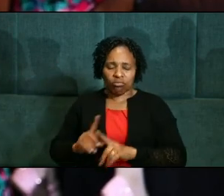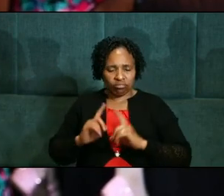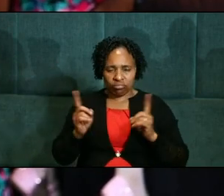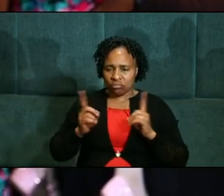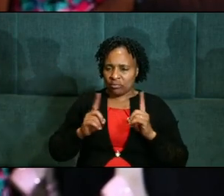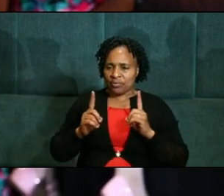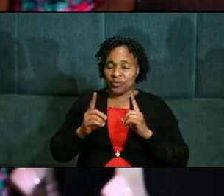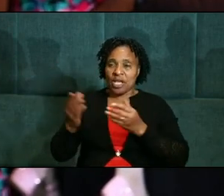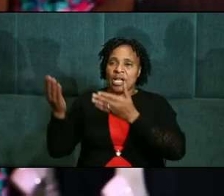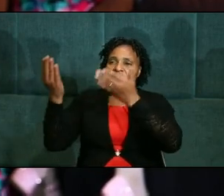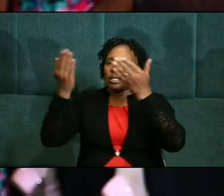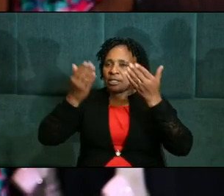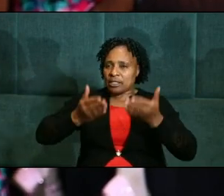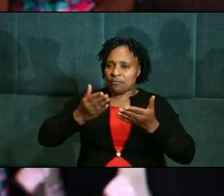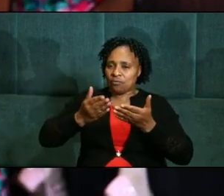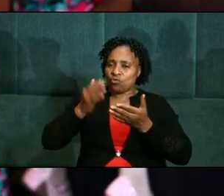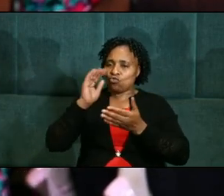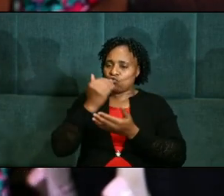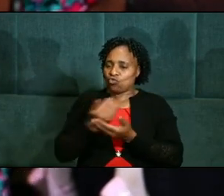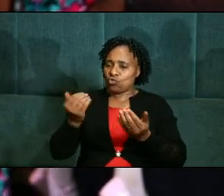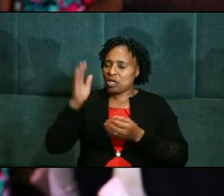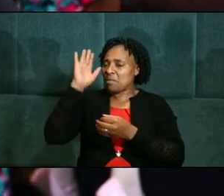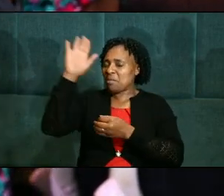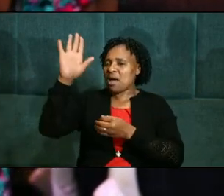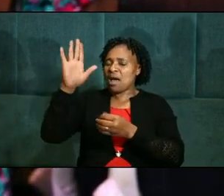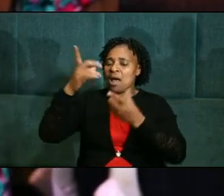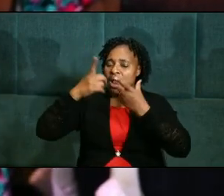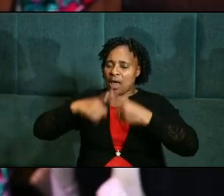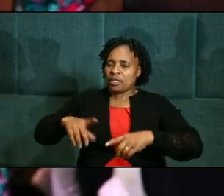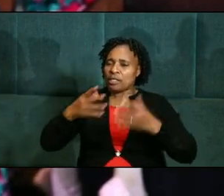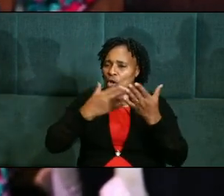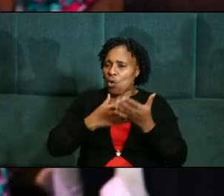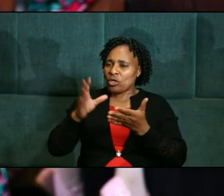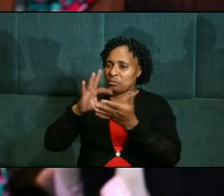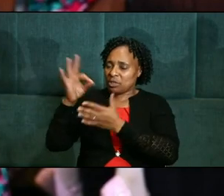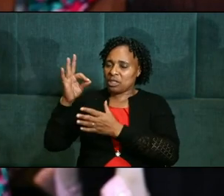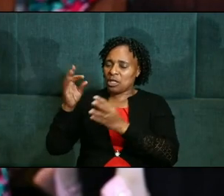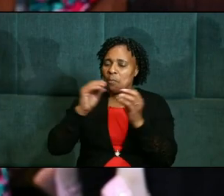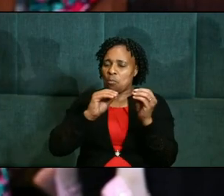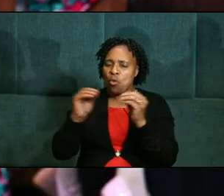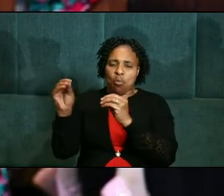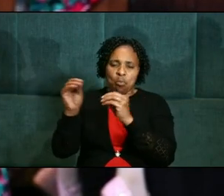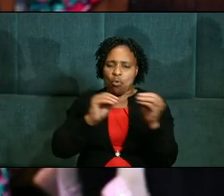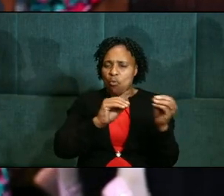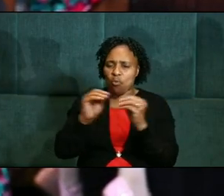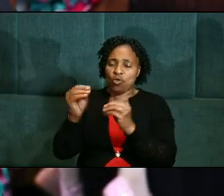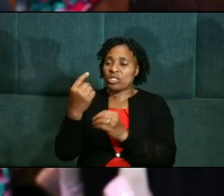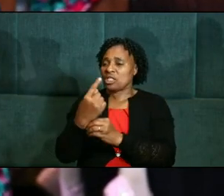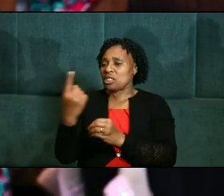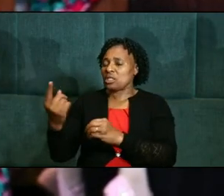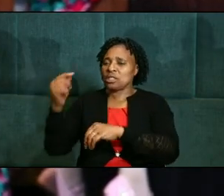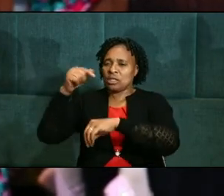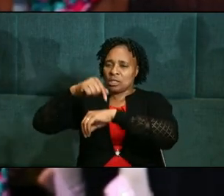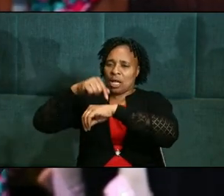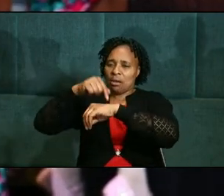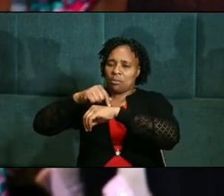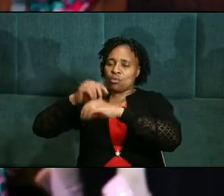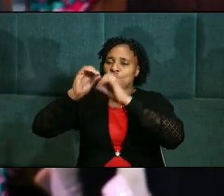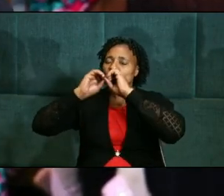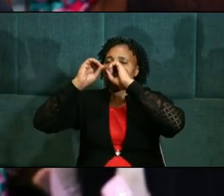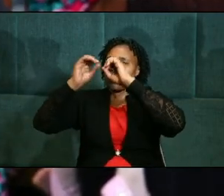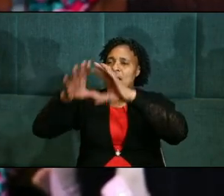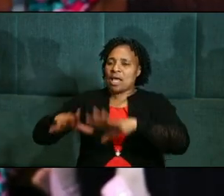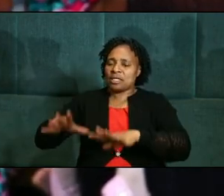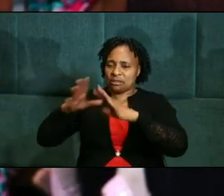of yours. Let your Holy Spirit move with them each and every time, that you may bless them,